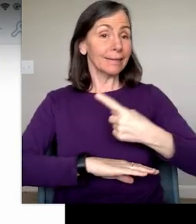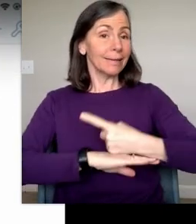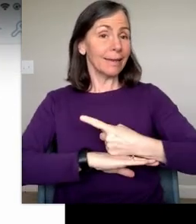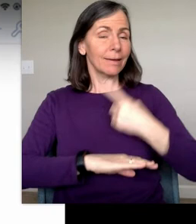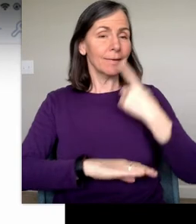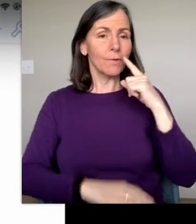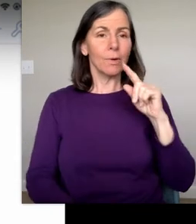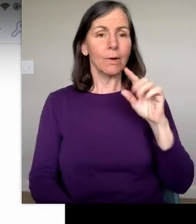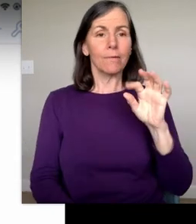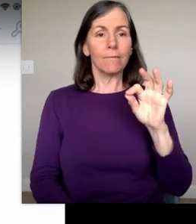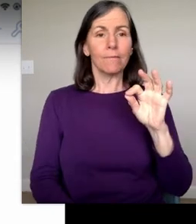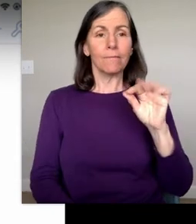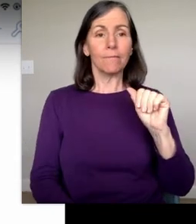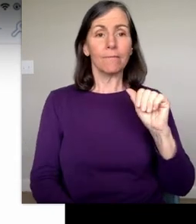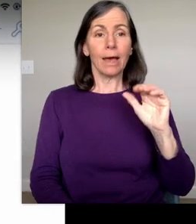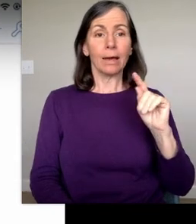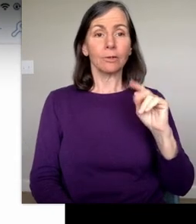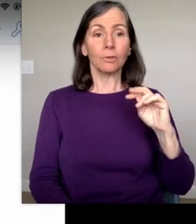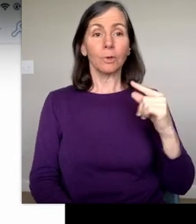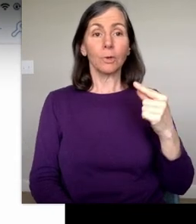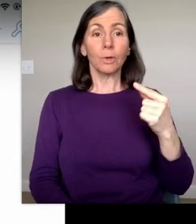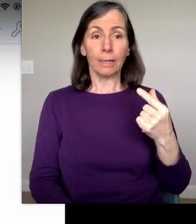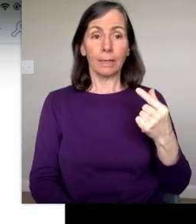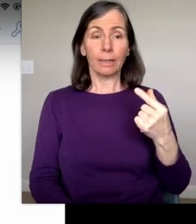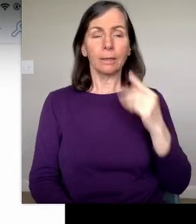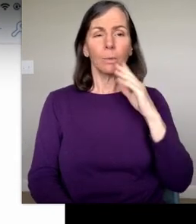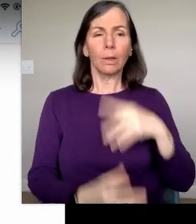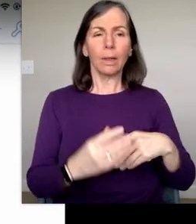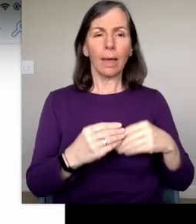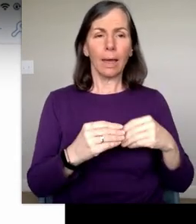We are just going to add in an extra step today,